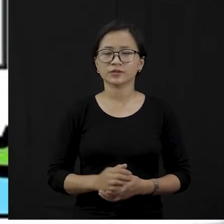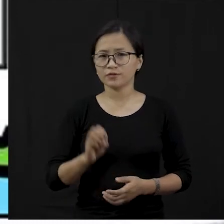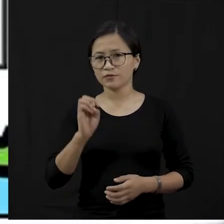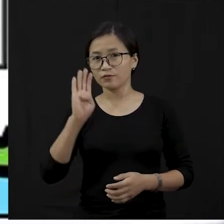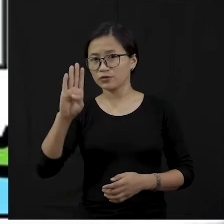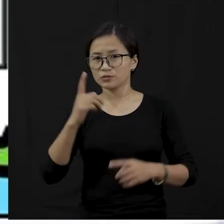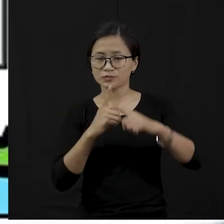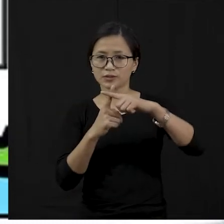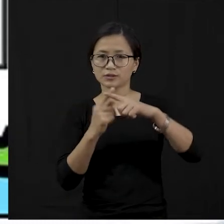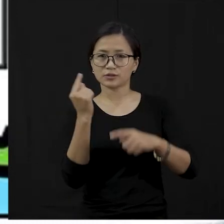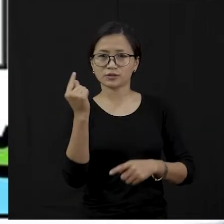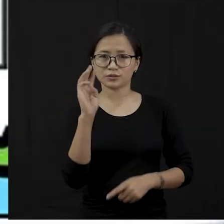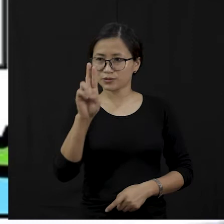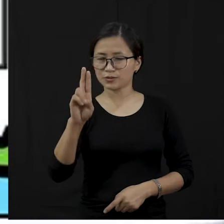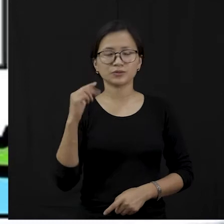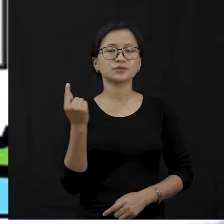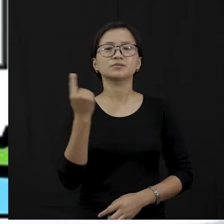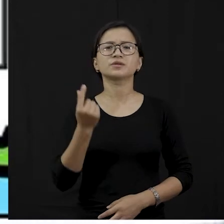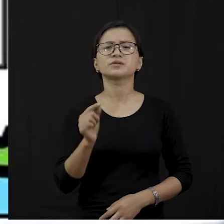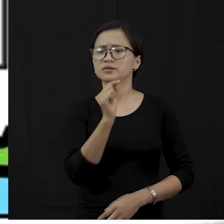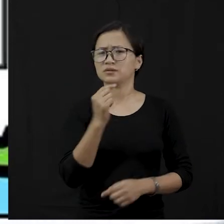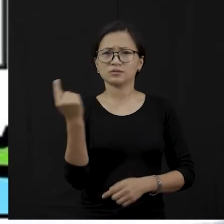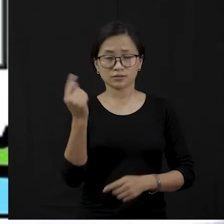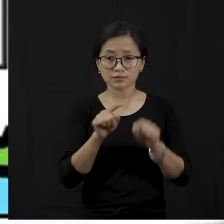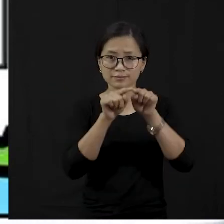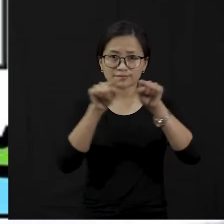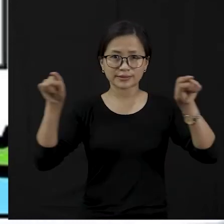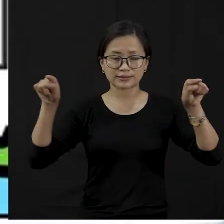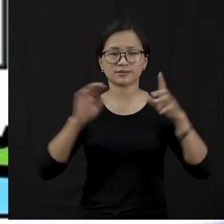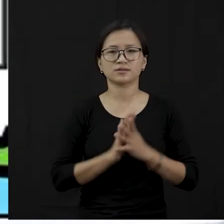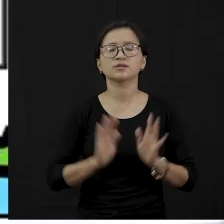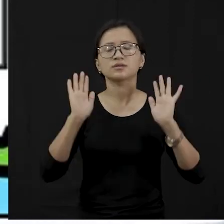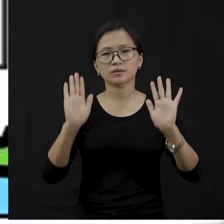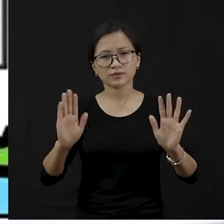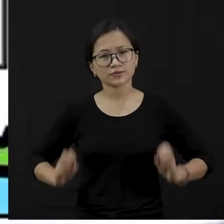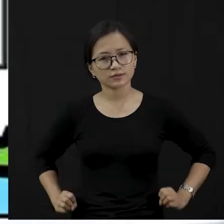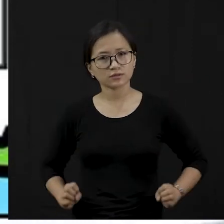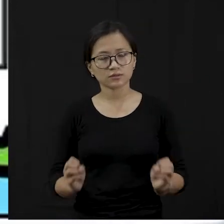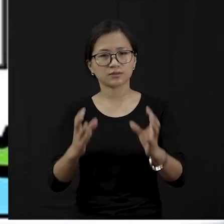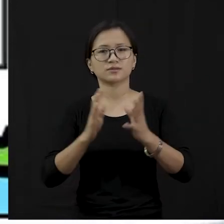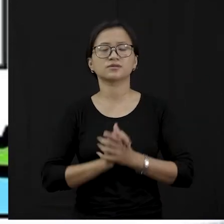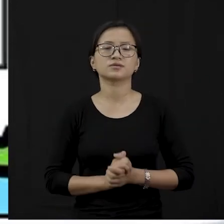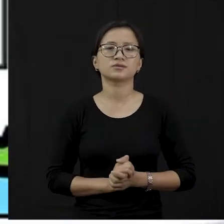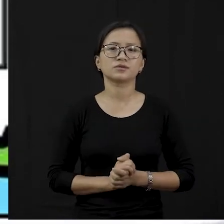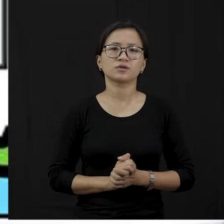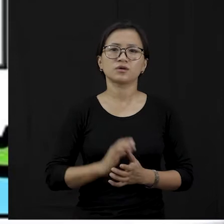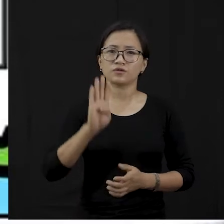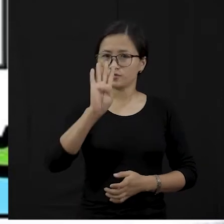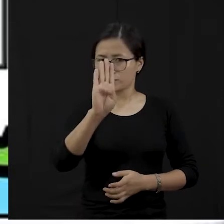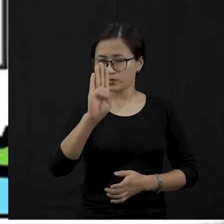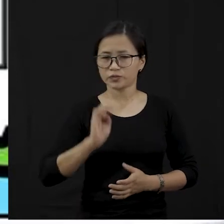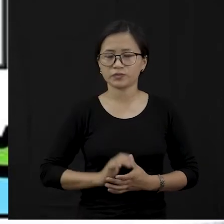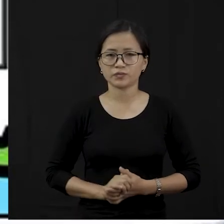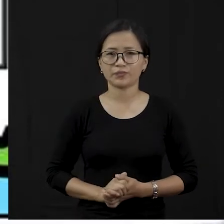2 by using number line. First, you have to start from